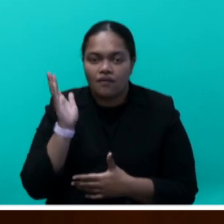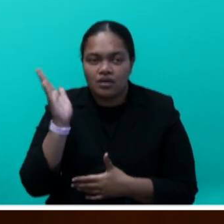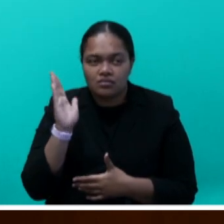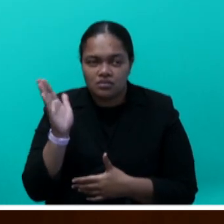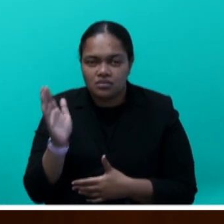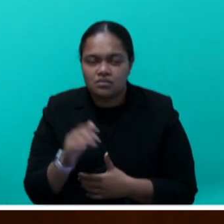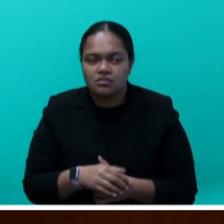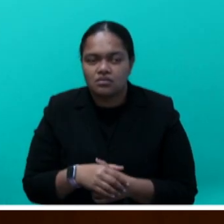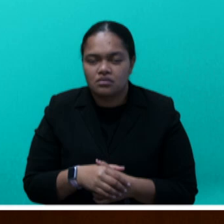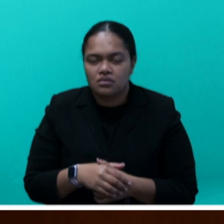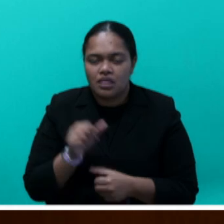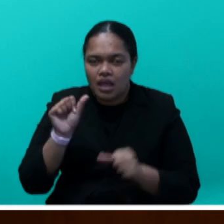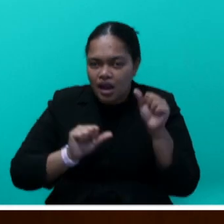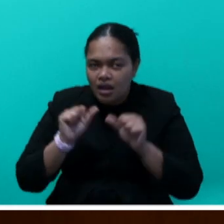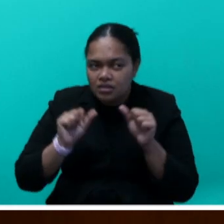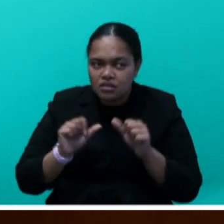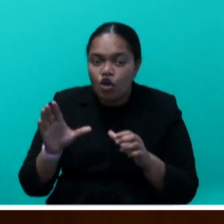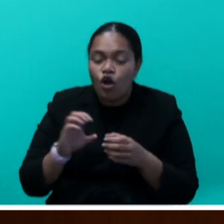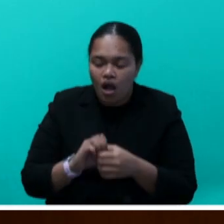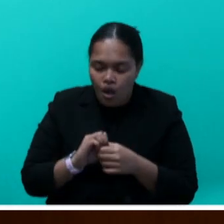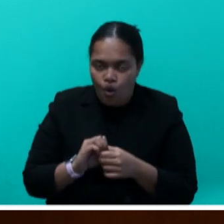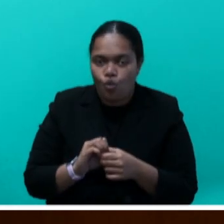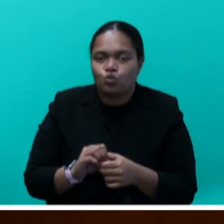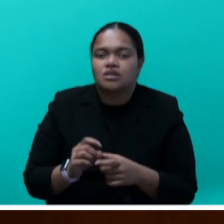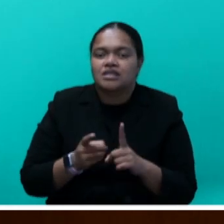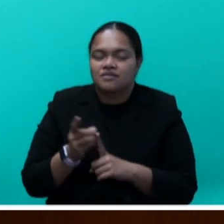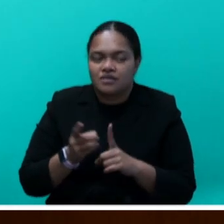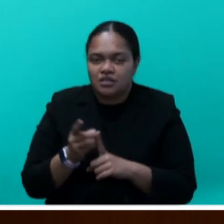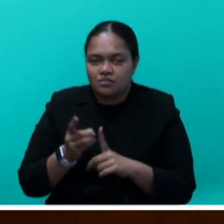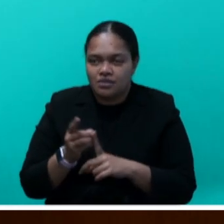and considered analysis of our own development history,